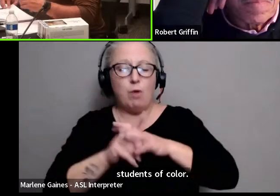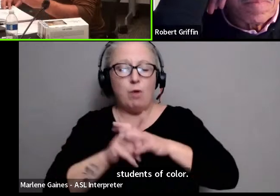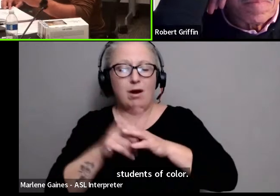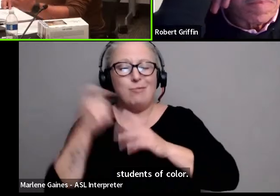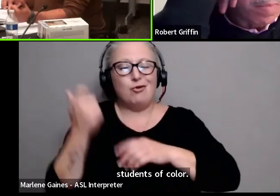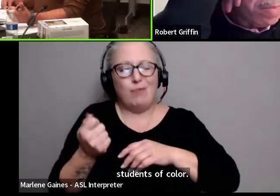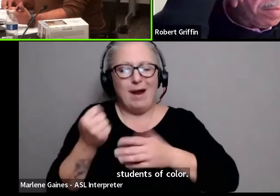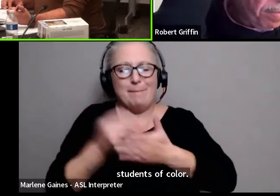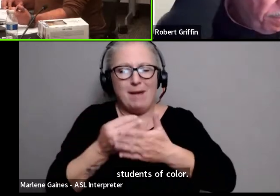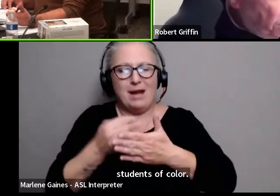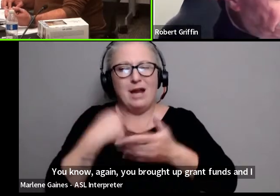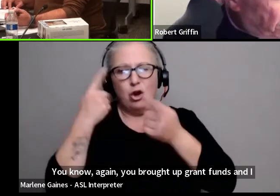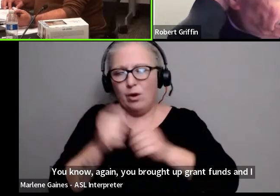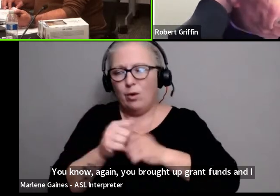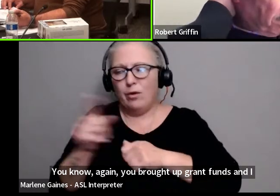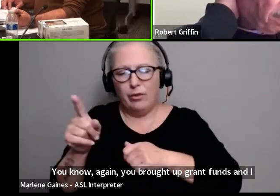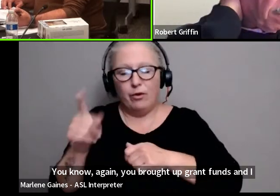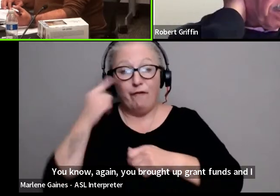with you. I think for me, the most